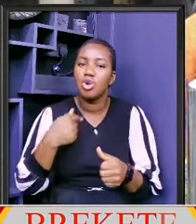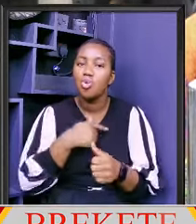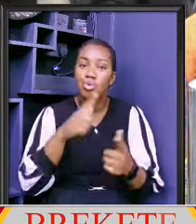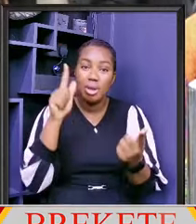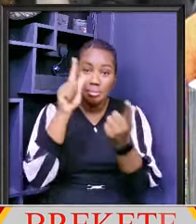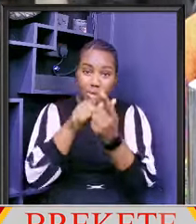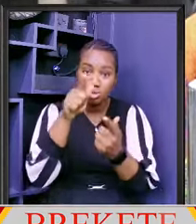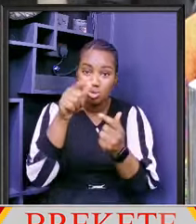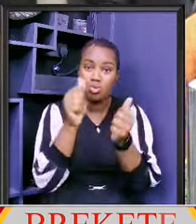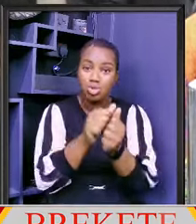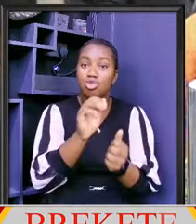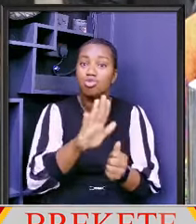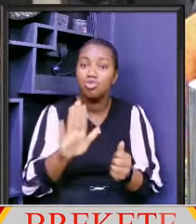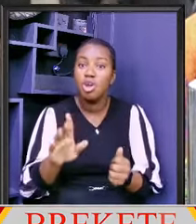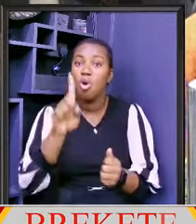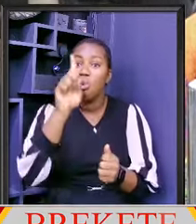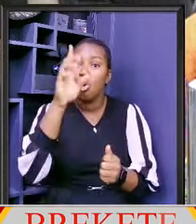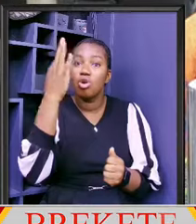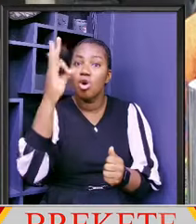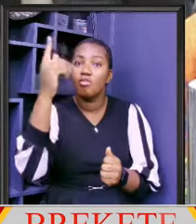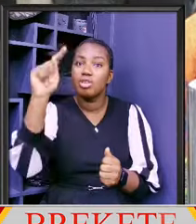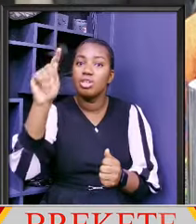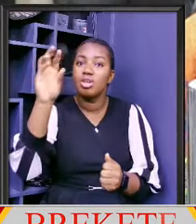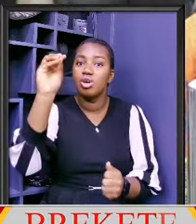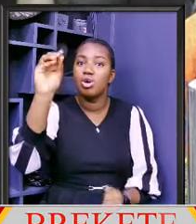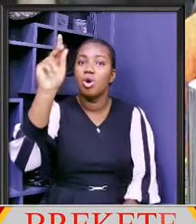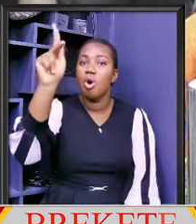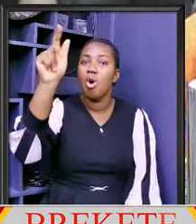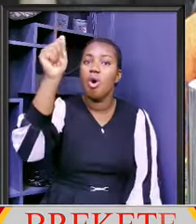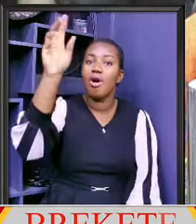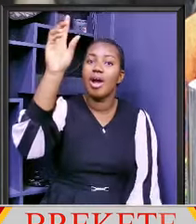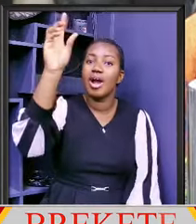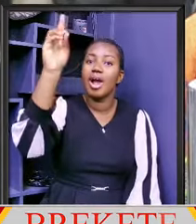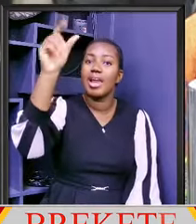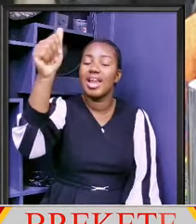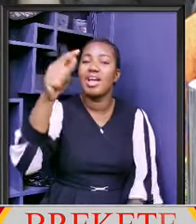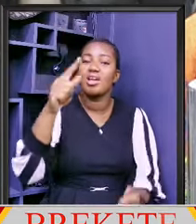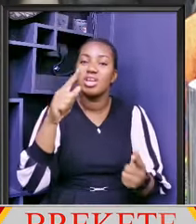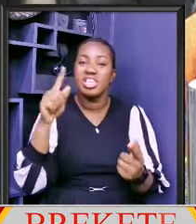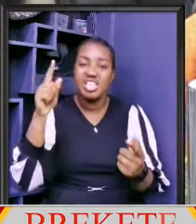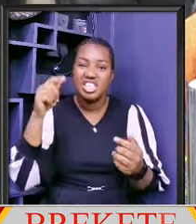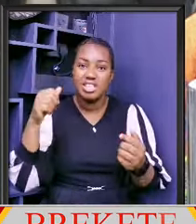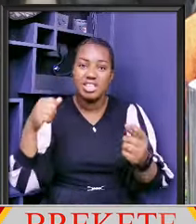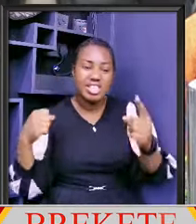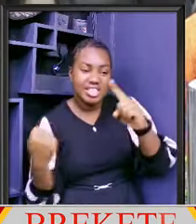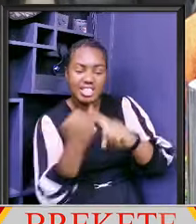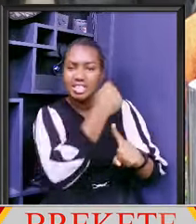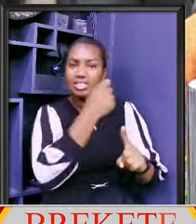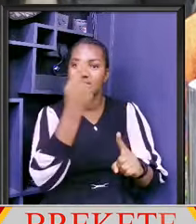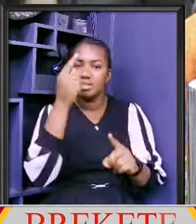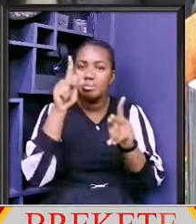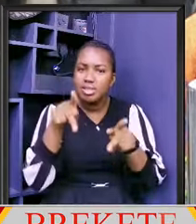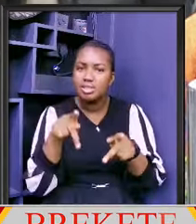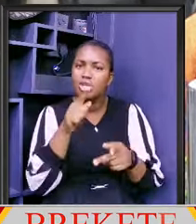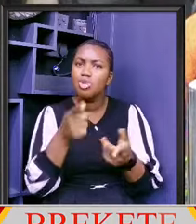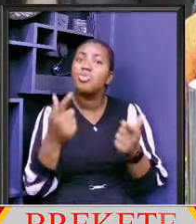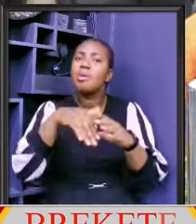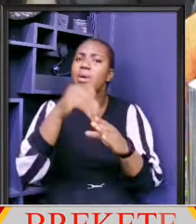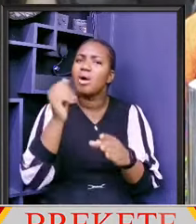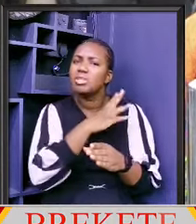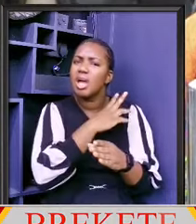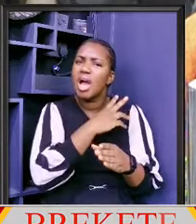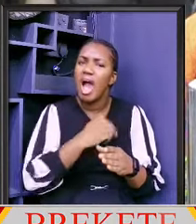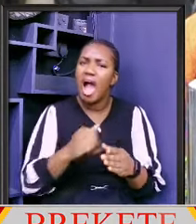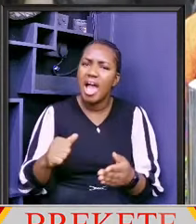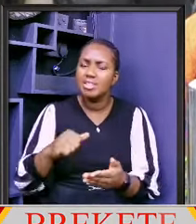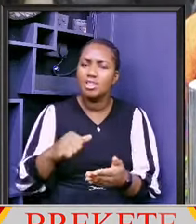with children. One Okada person hit one of the boys, stopped. And you are telling the boy to stop, and they say, who are you? And then you came out of the car. You stood and hold